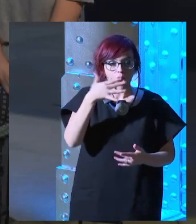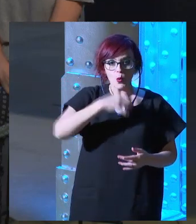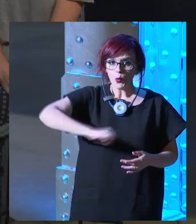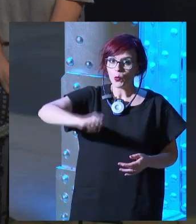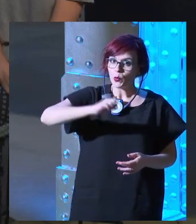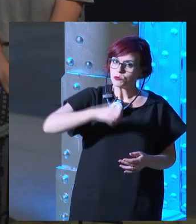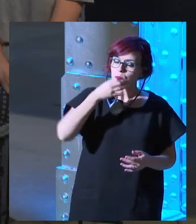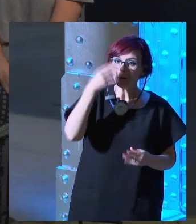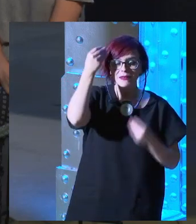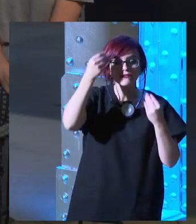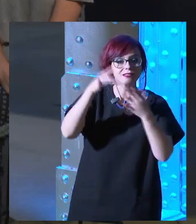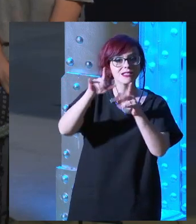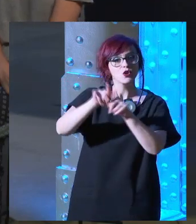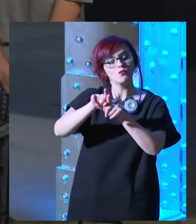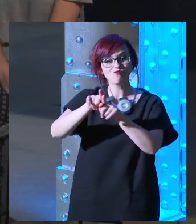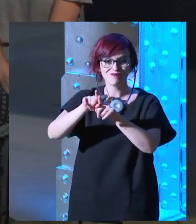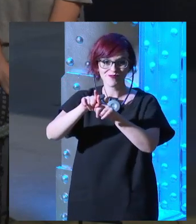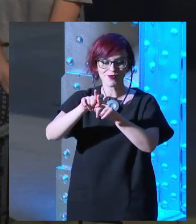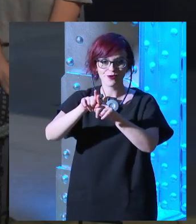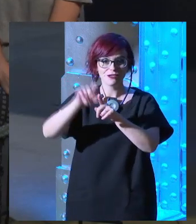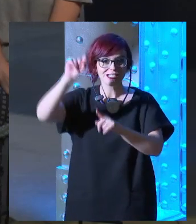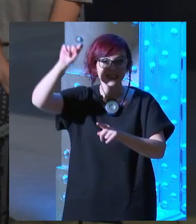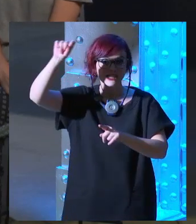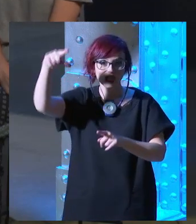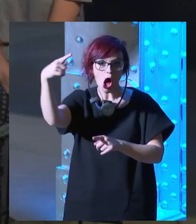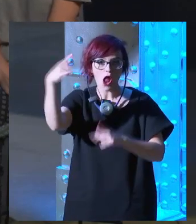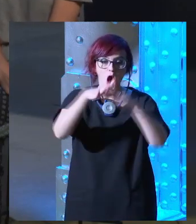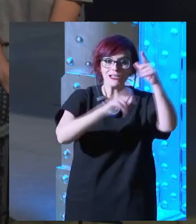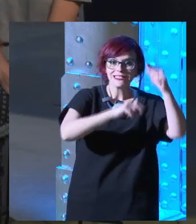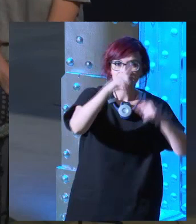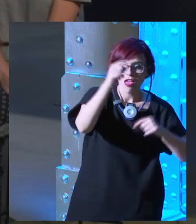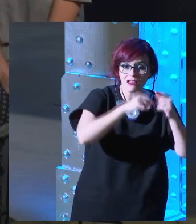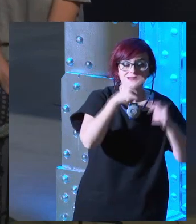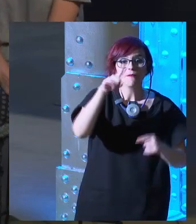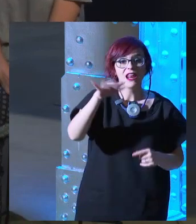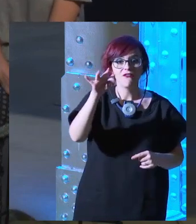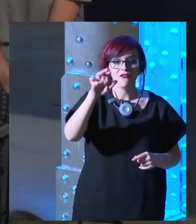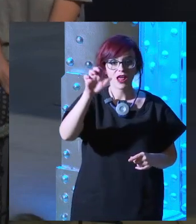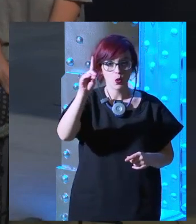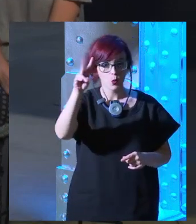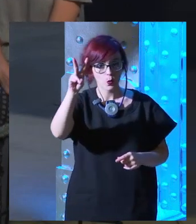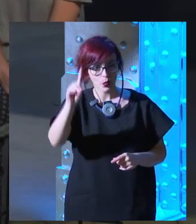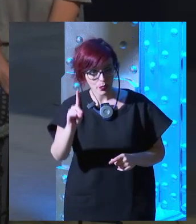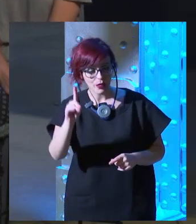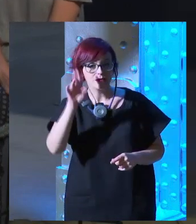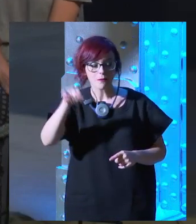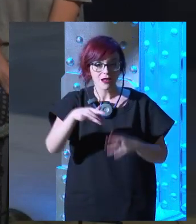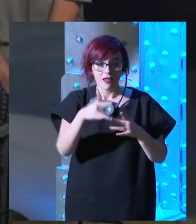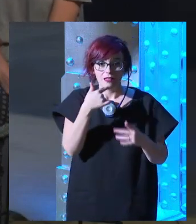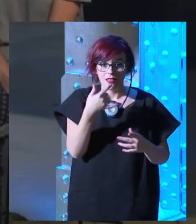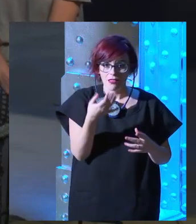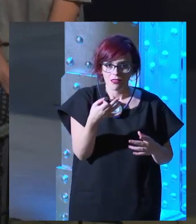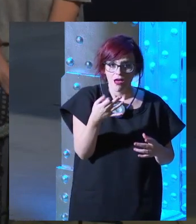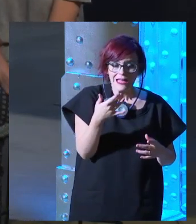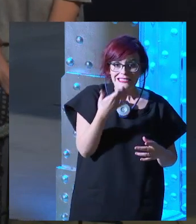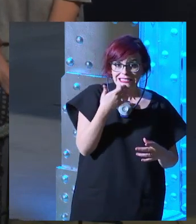stars. And then there's Freud saying that man must love or he will get ill. And even in the Bible, whether